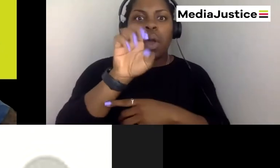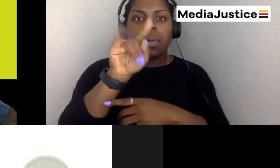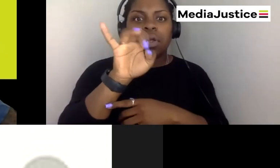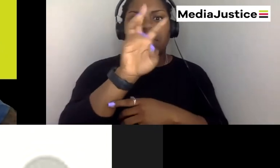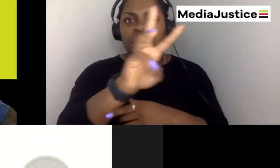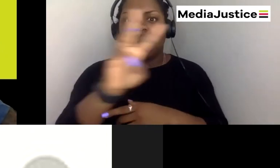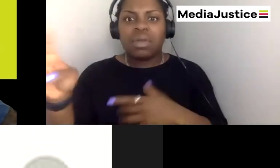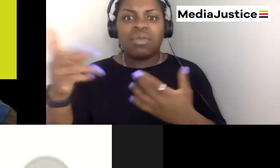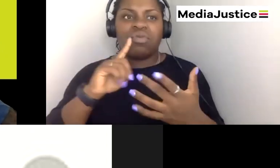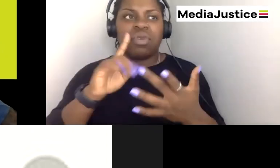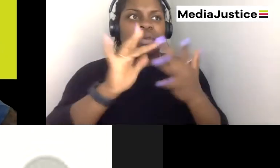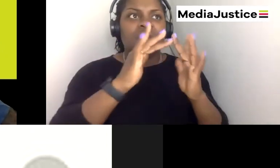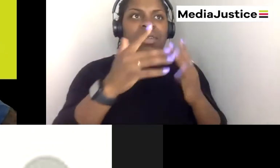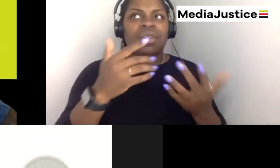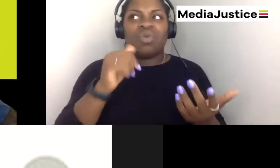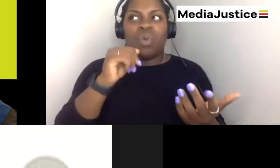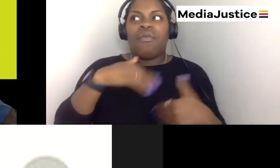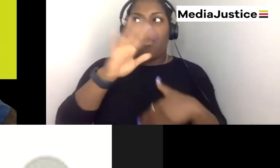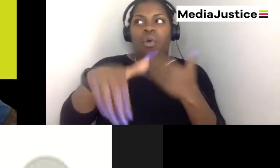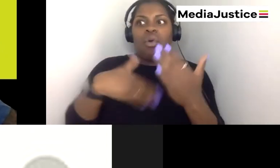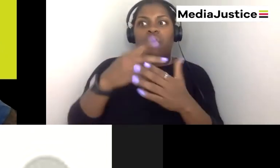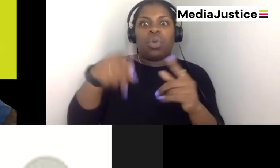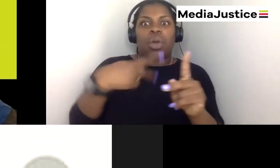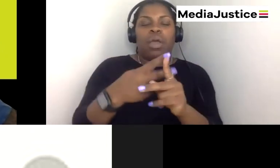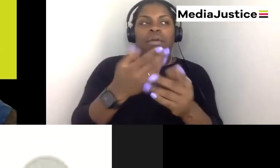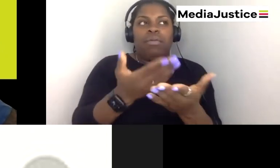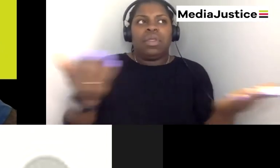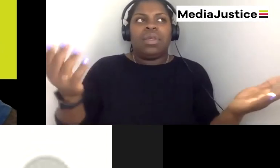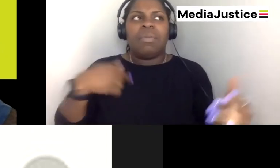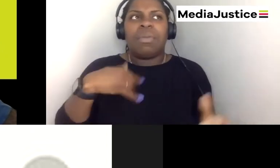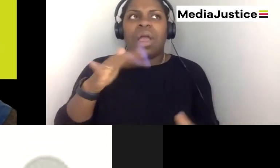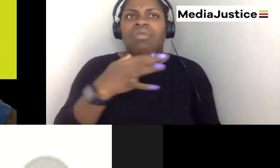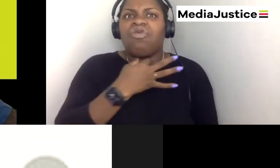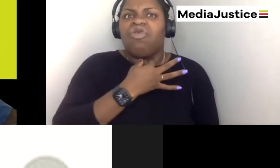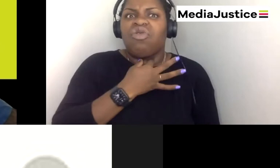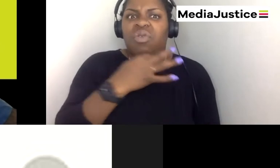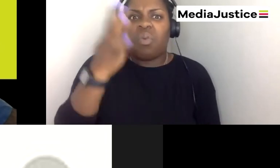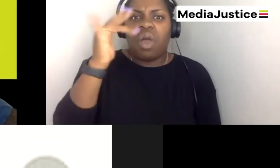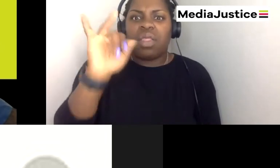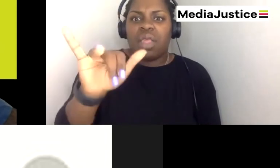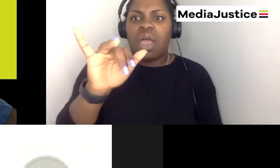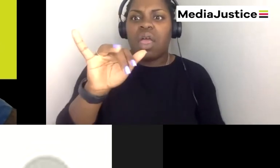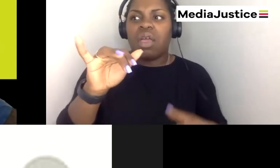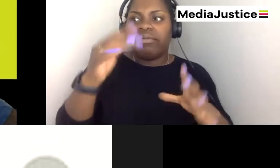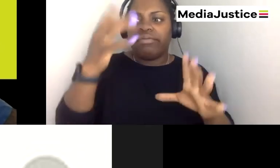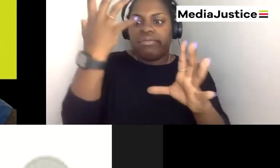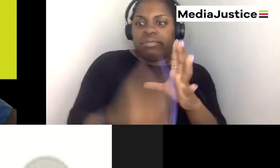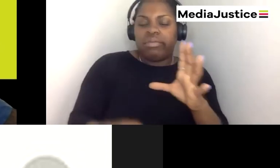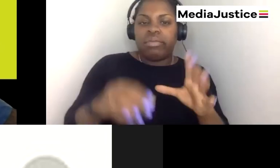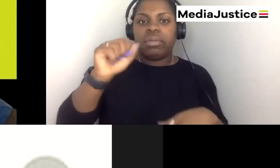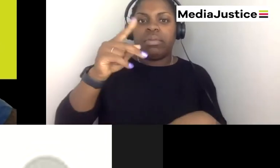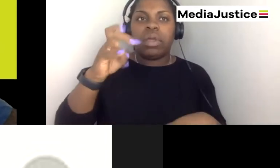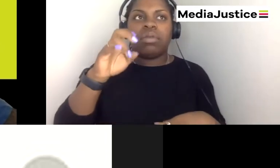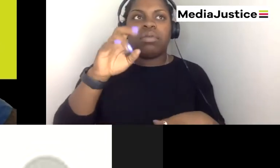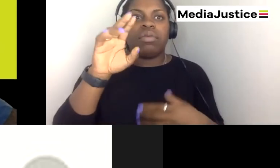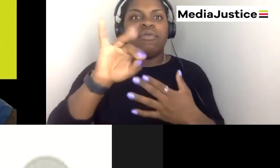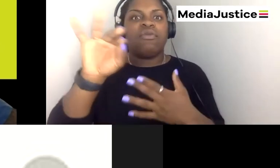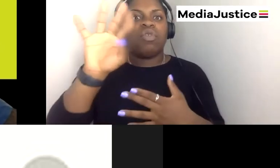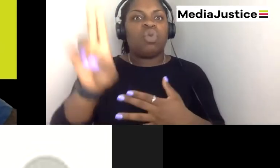that don't seem to have any of those things. And so I'm kind of curious about why that chunk of states in the US are kind of untouched so